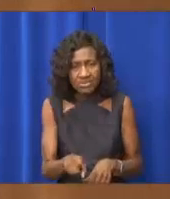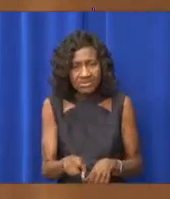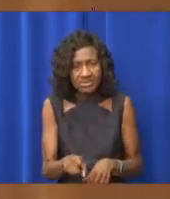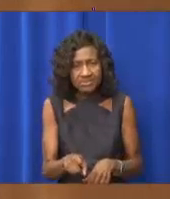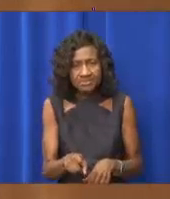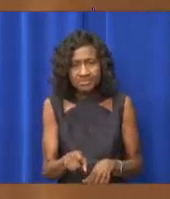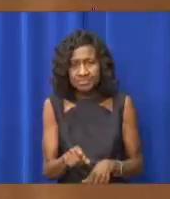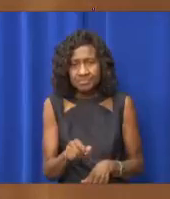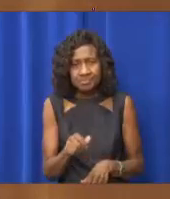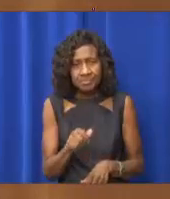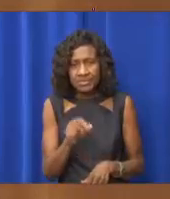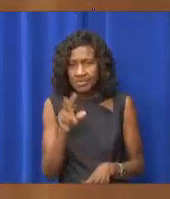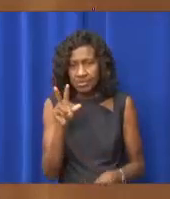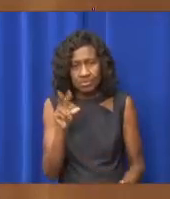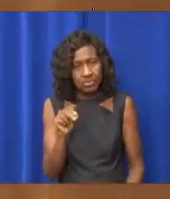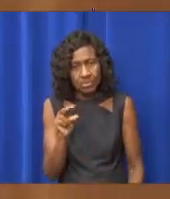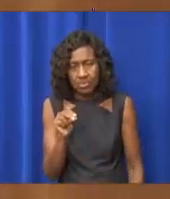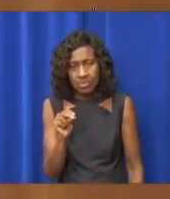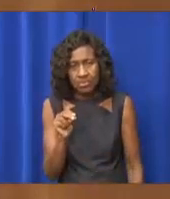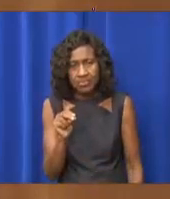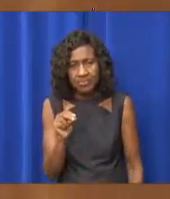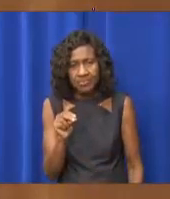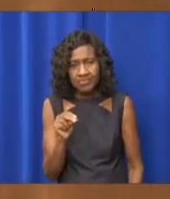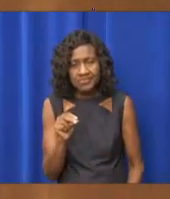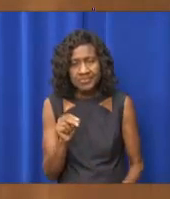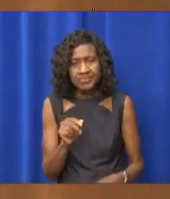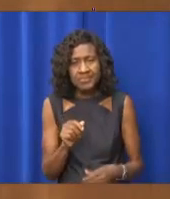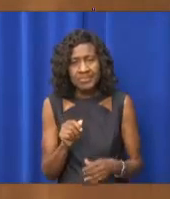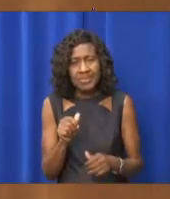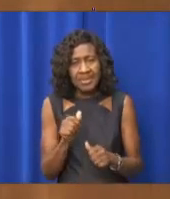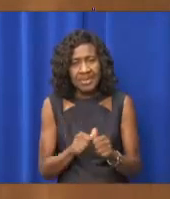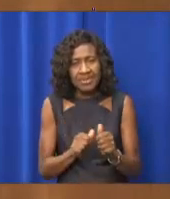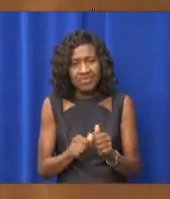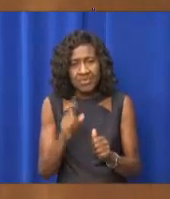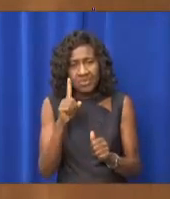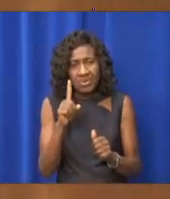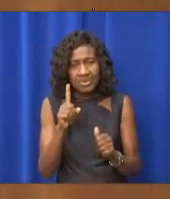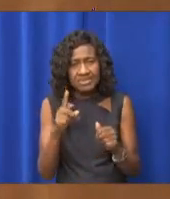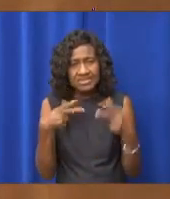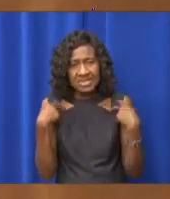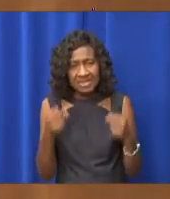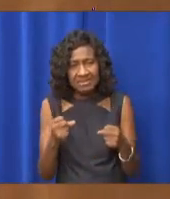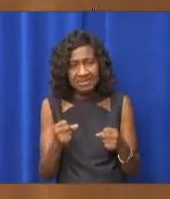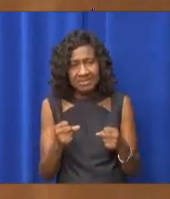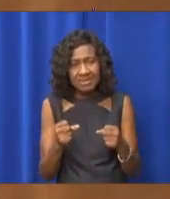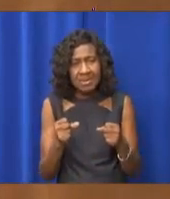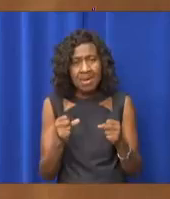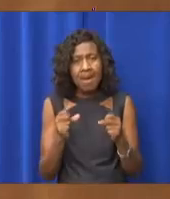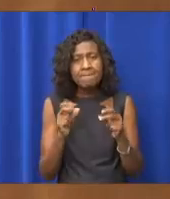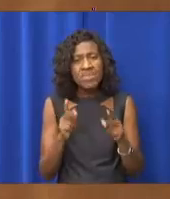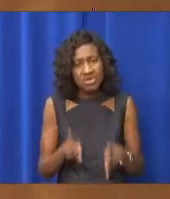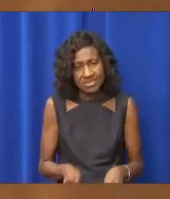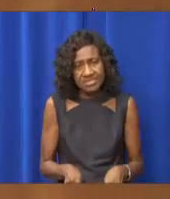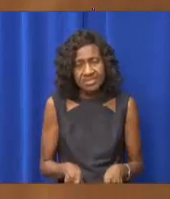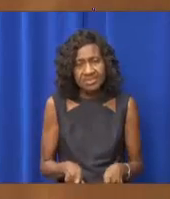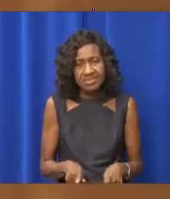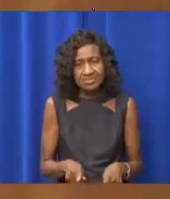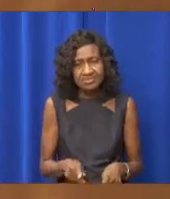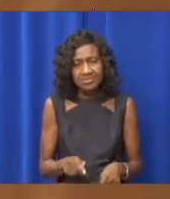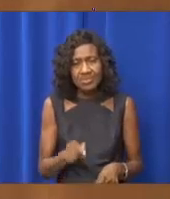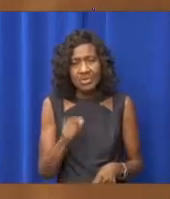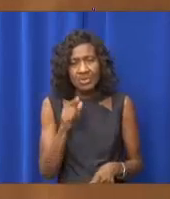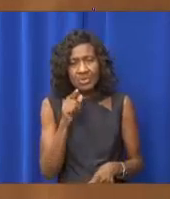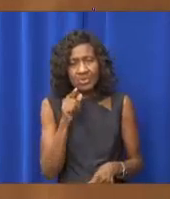It's not. I don't think it's reasonable. Everybody's health is a personal issue. I think you can encourage. I guess